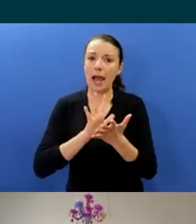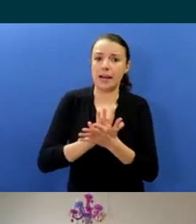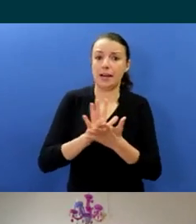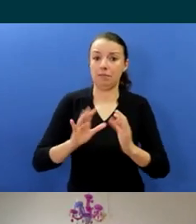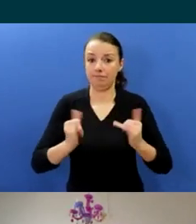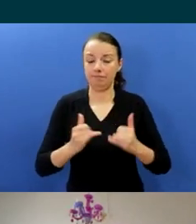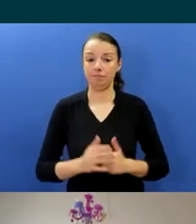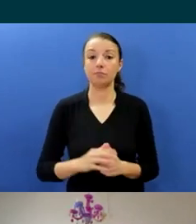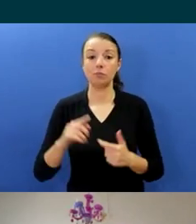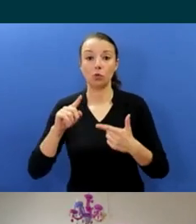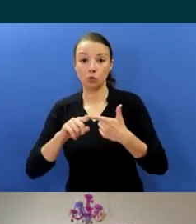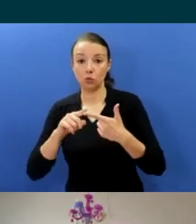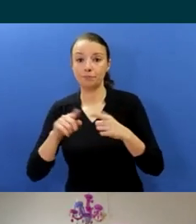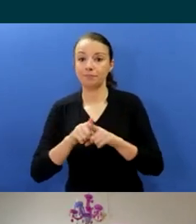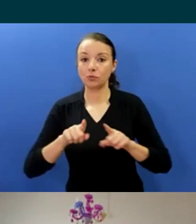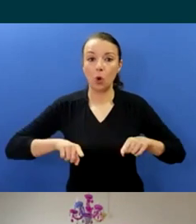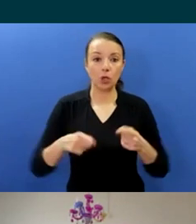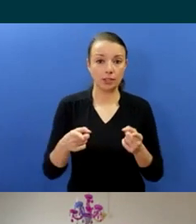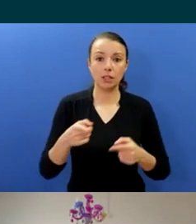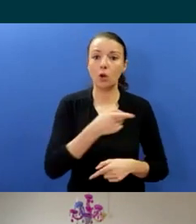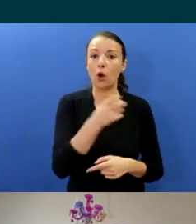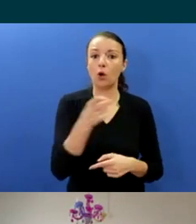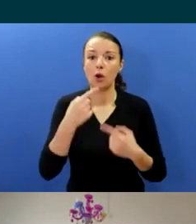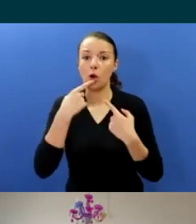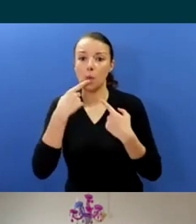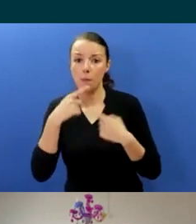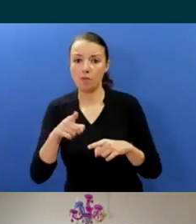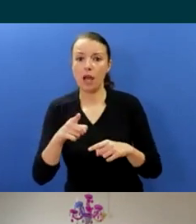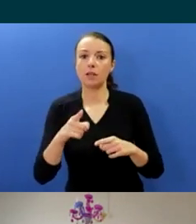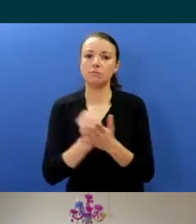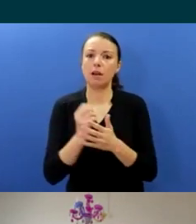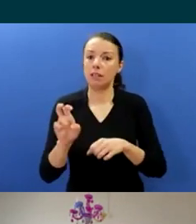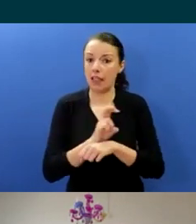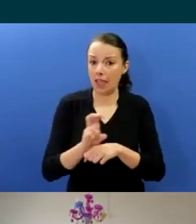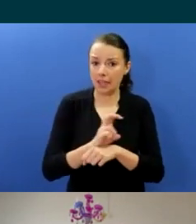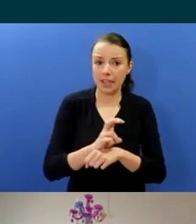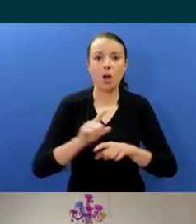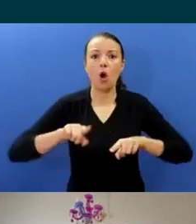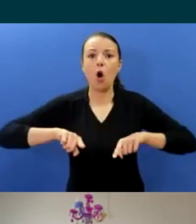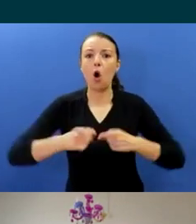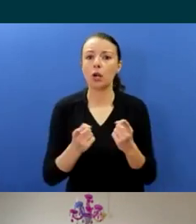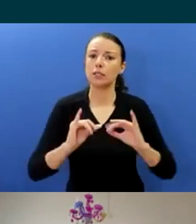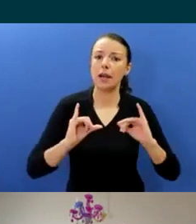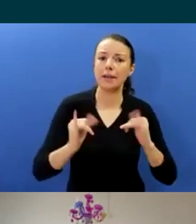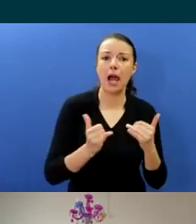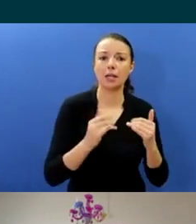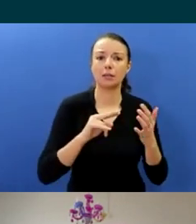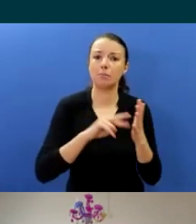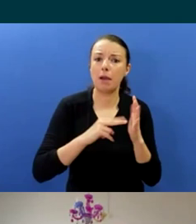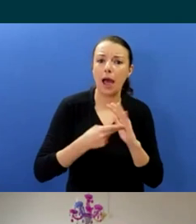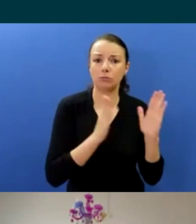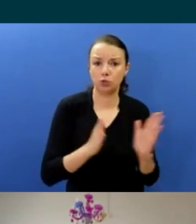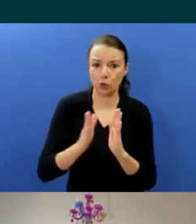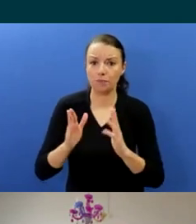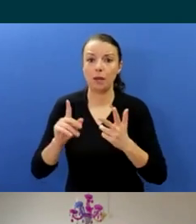and financial and logistical topics. You have coordinators who will coordinate the preparation of